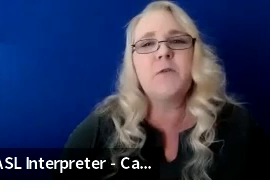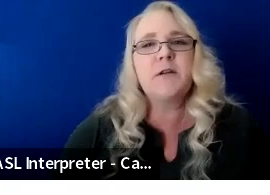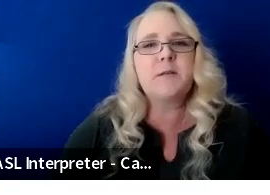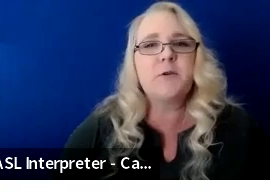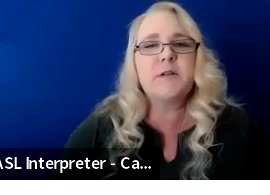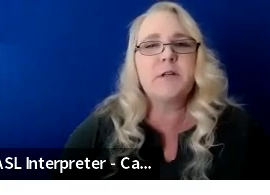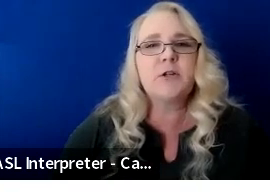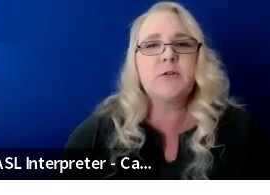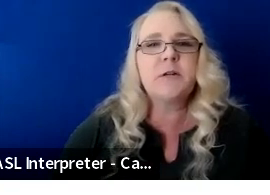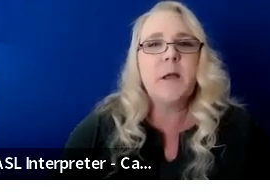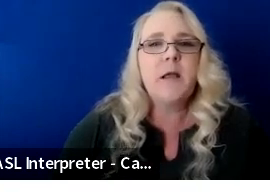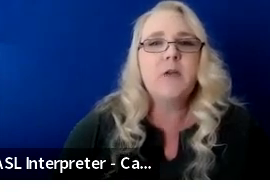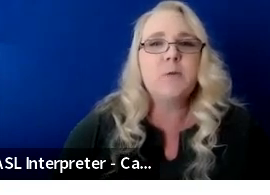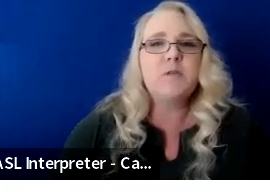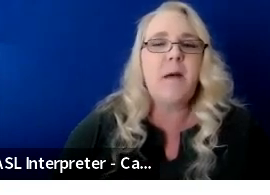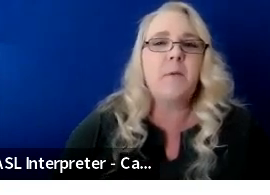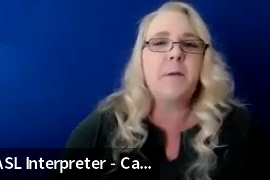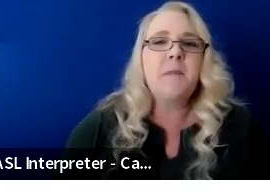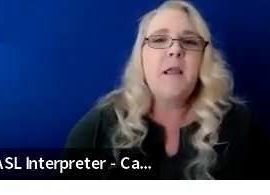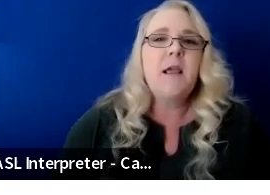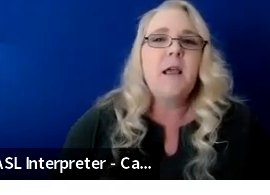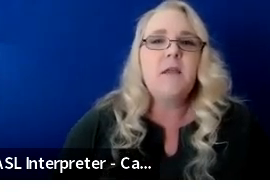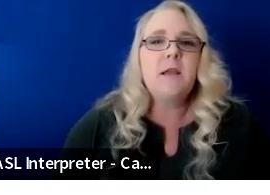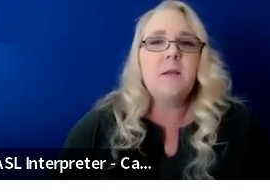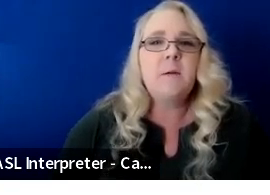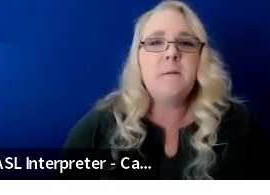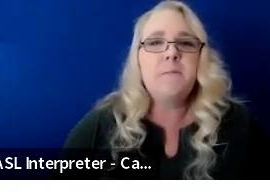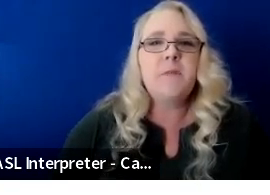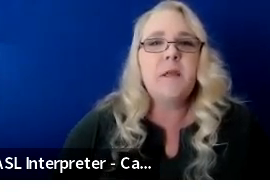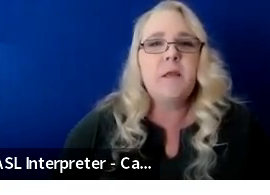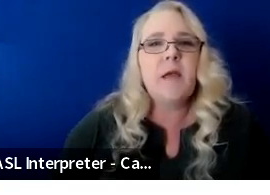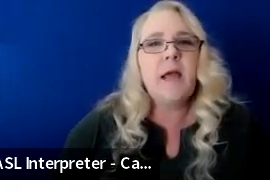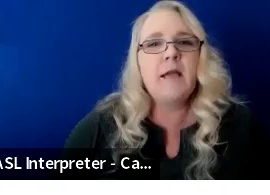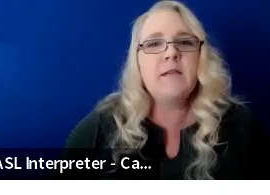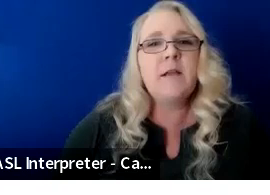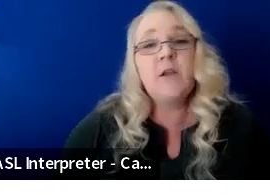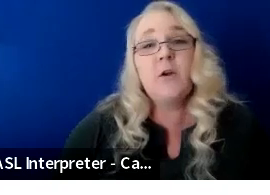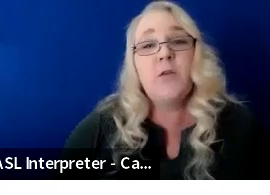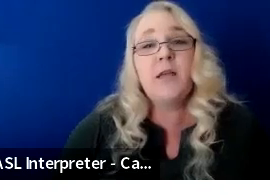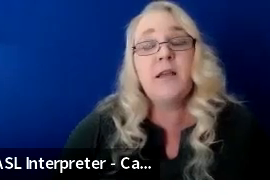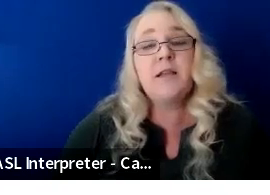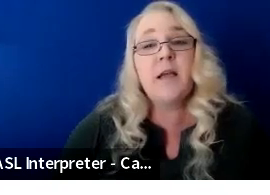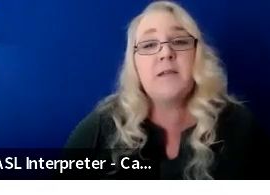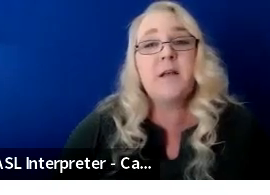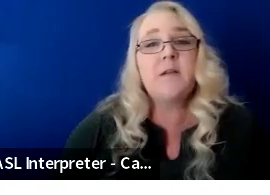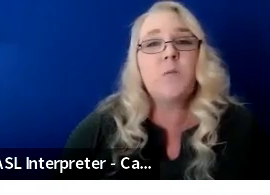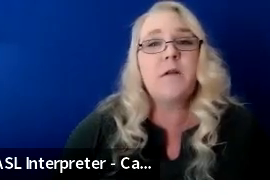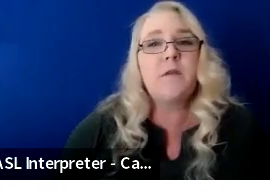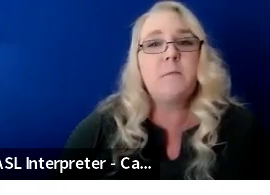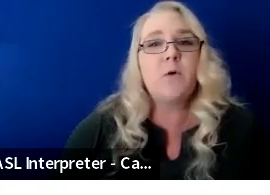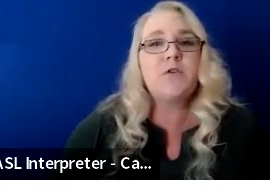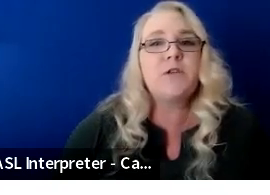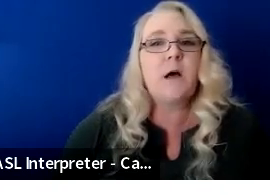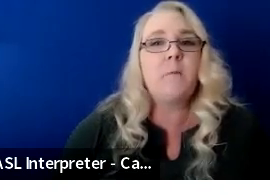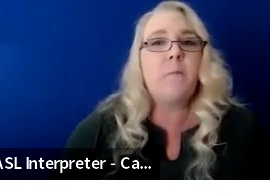similar as hearing children in terms of babbling. And then you know that ASL is one